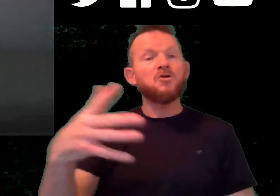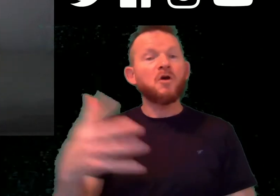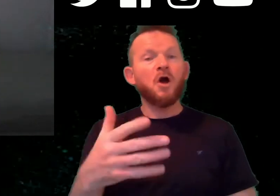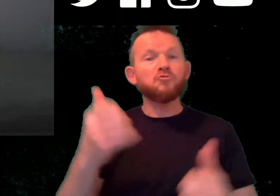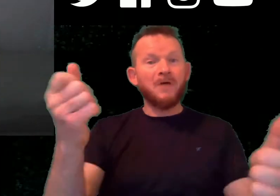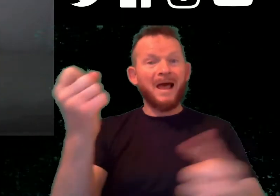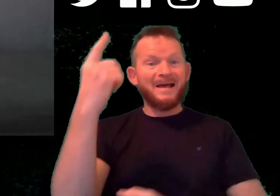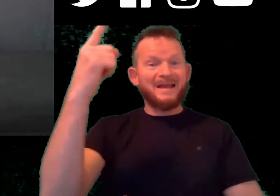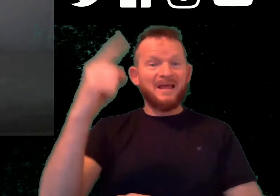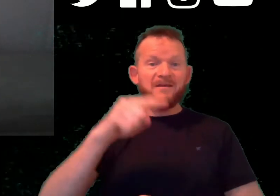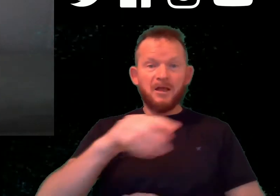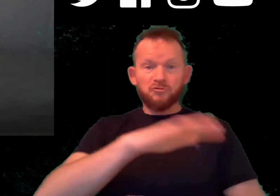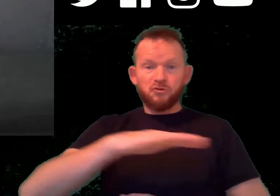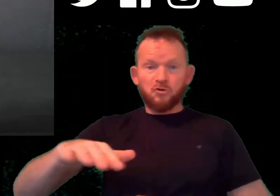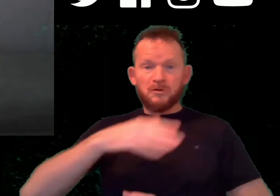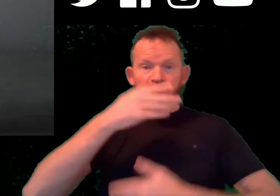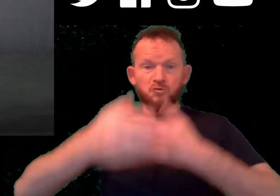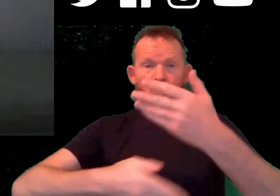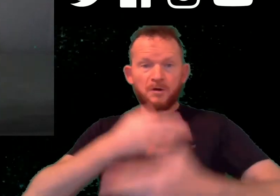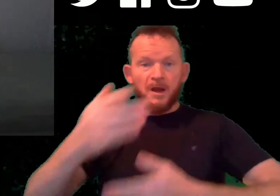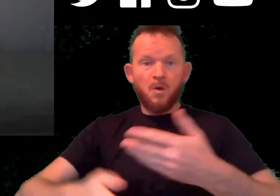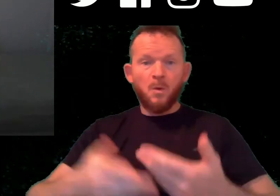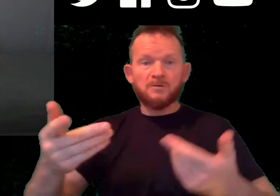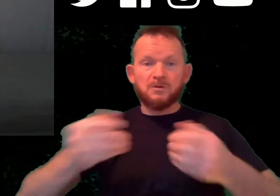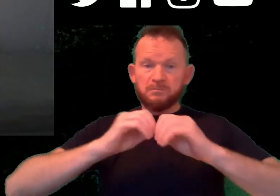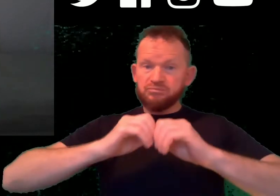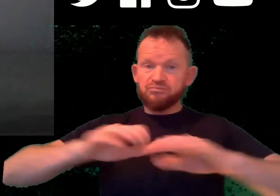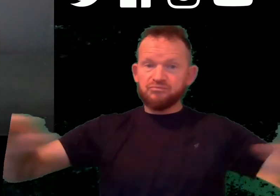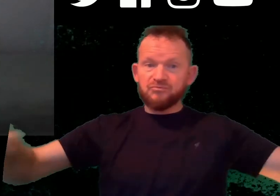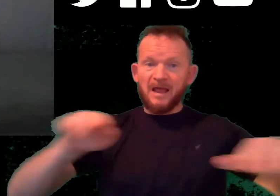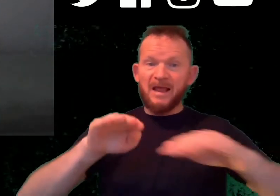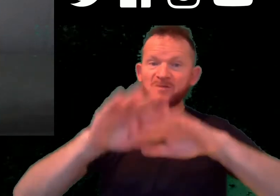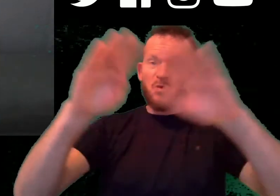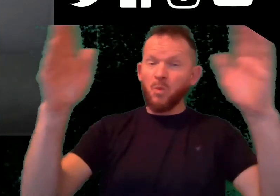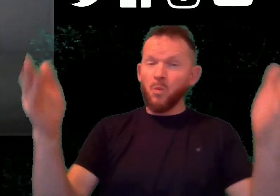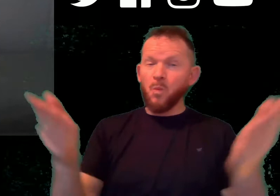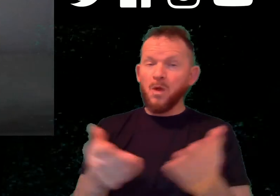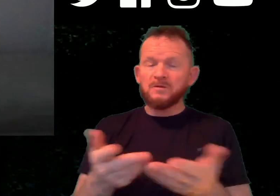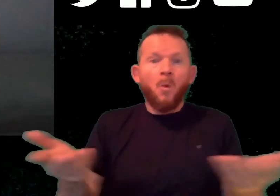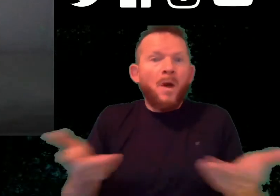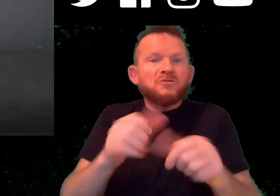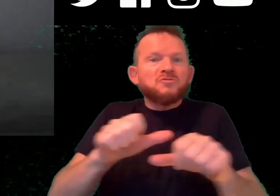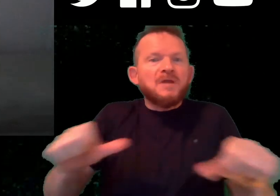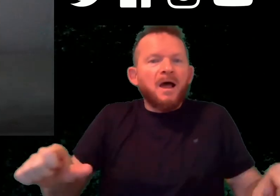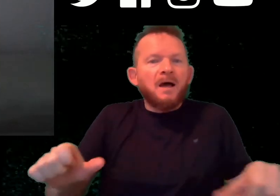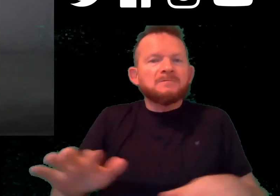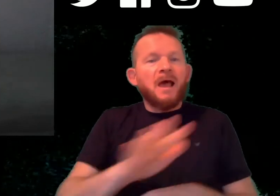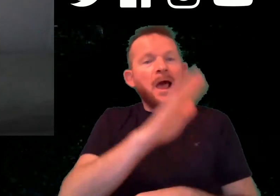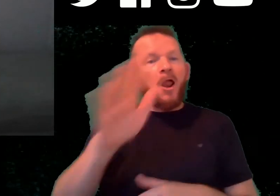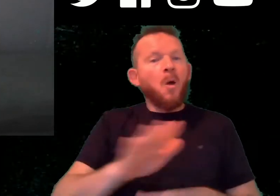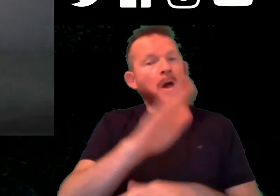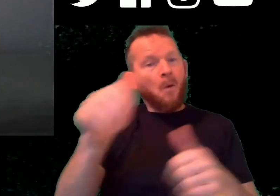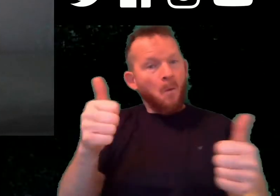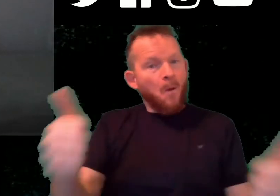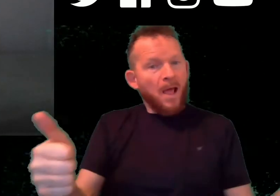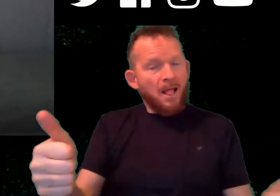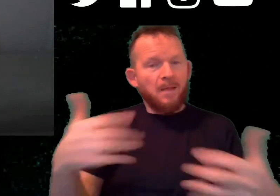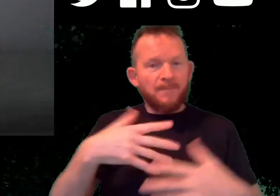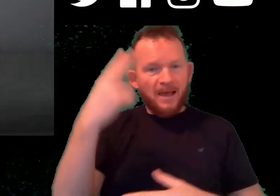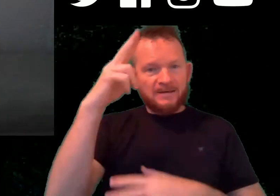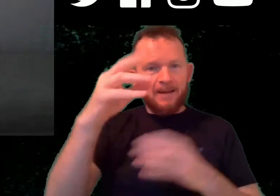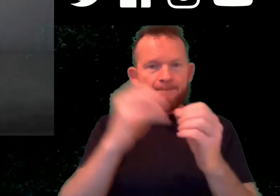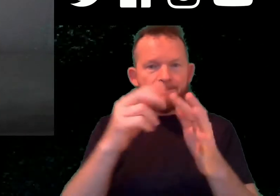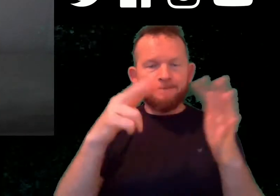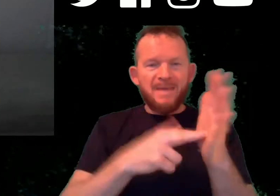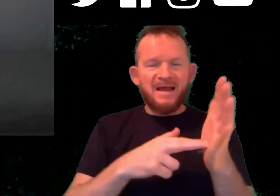So you've got a great idea for a children's story and you want to get it out into the world. But where do you start? Hello people, I hope you're all keeping well. My